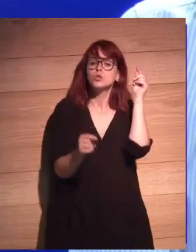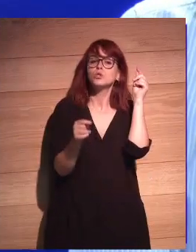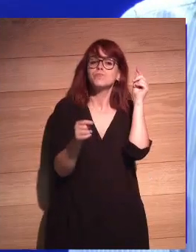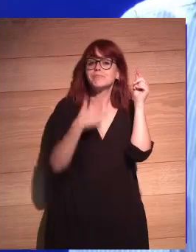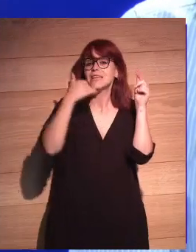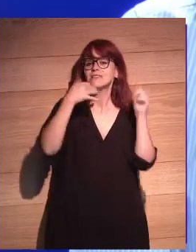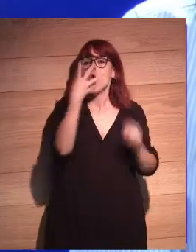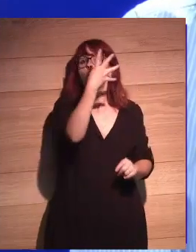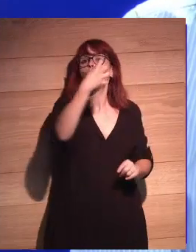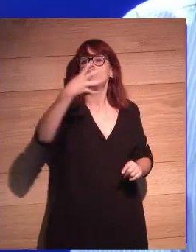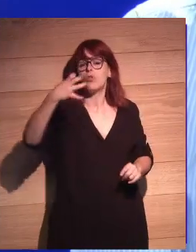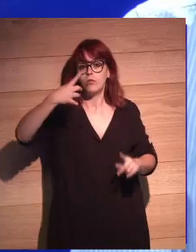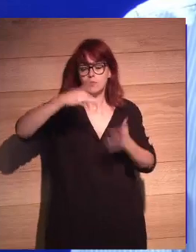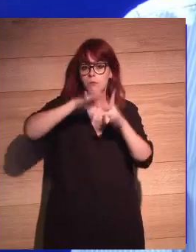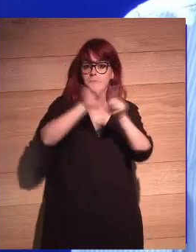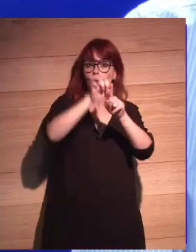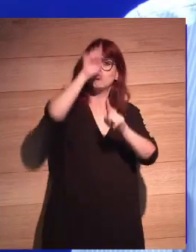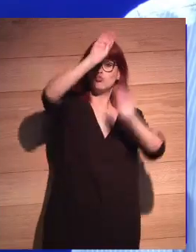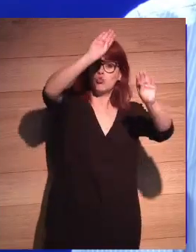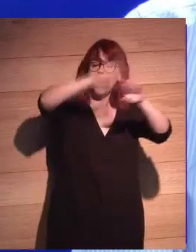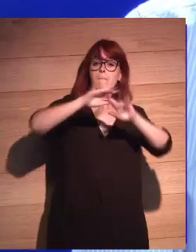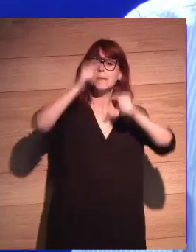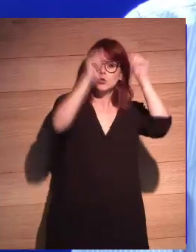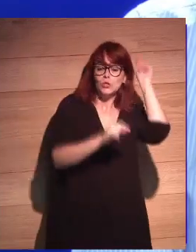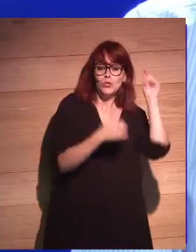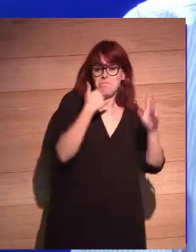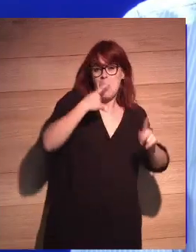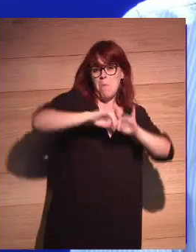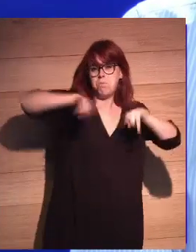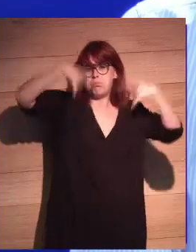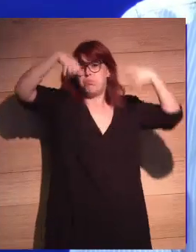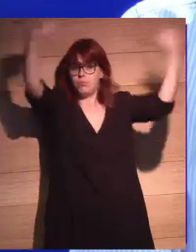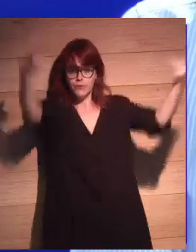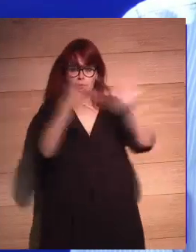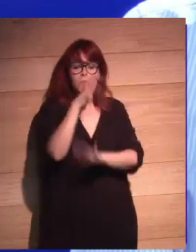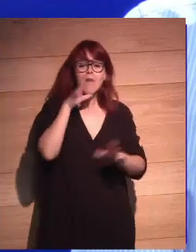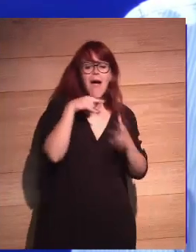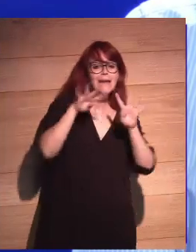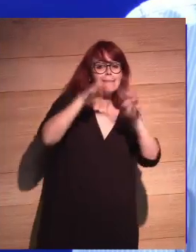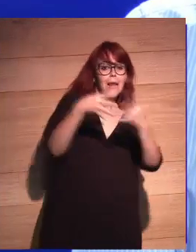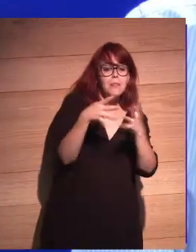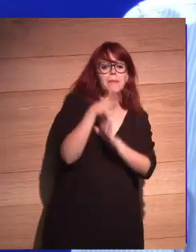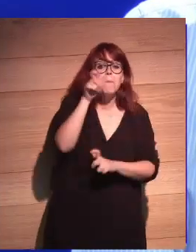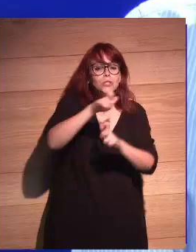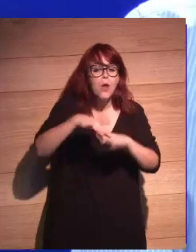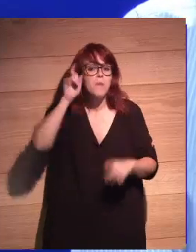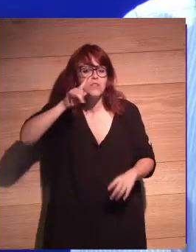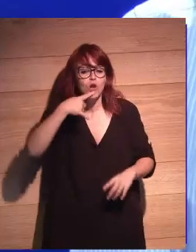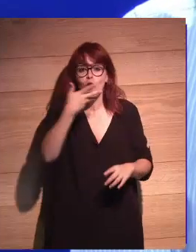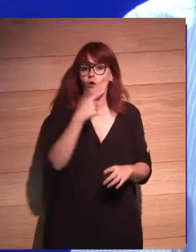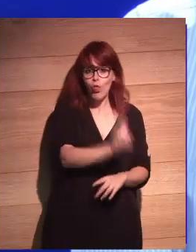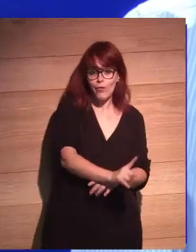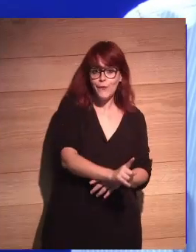who did that. So the budget was 400 times the Spanish budget. So the contents are on the net,